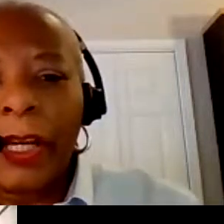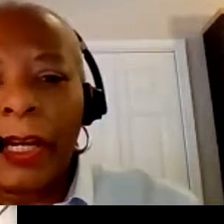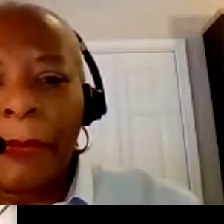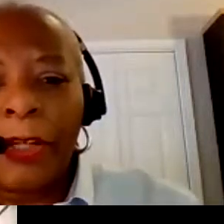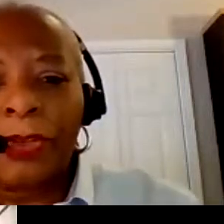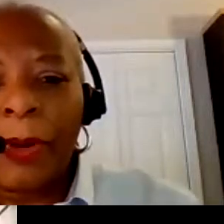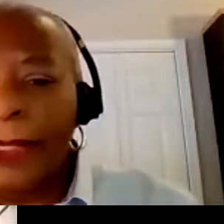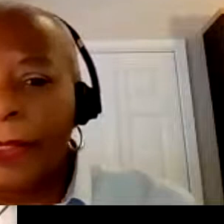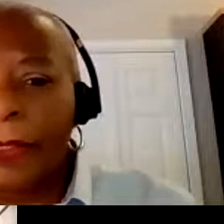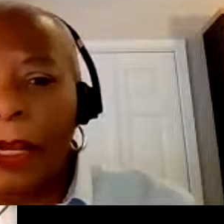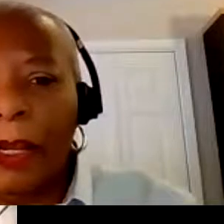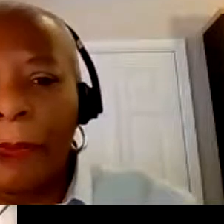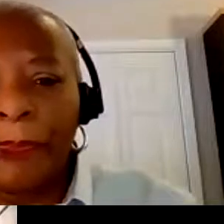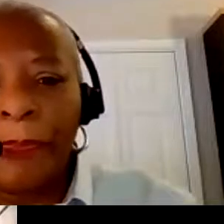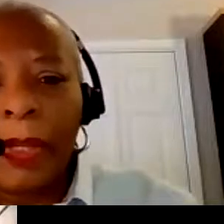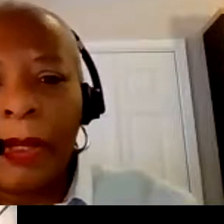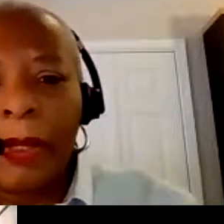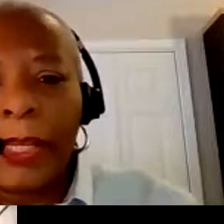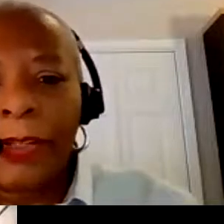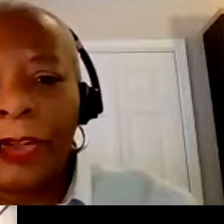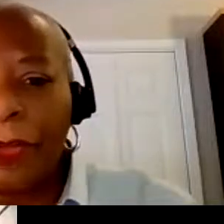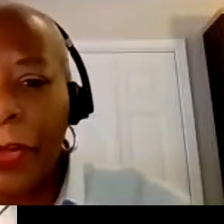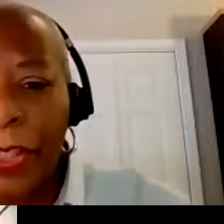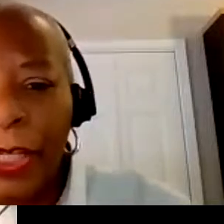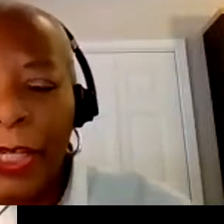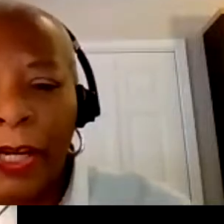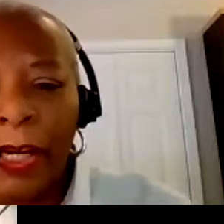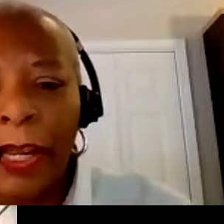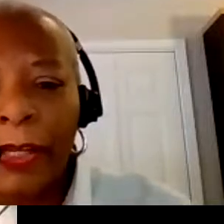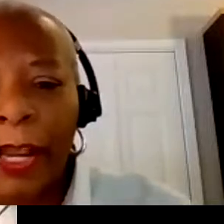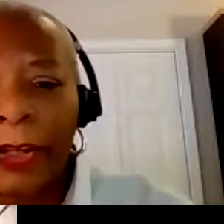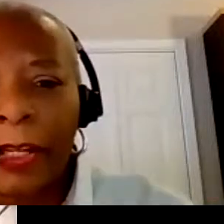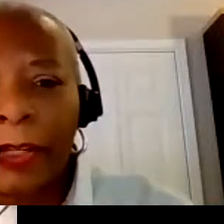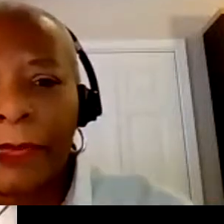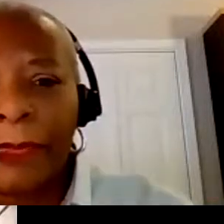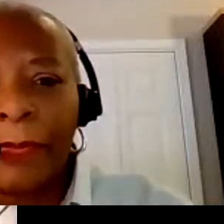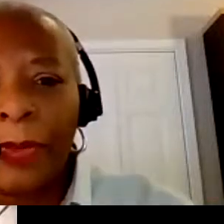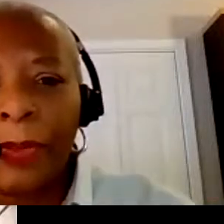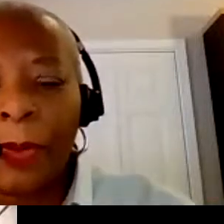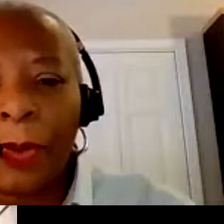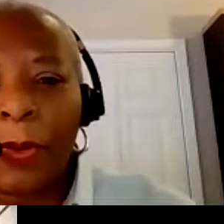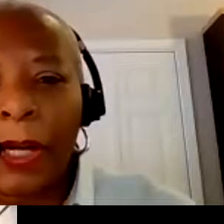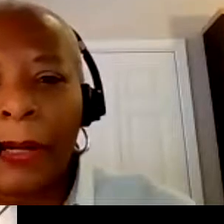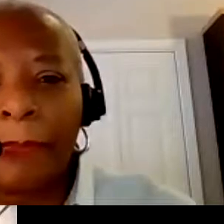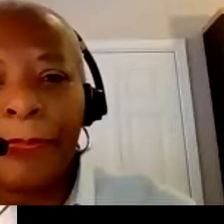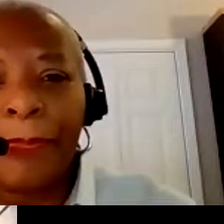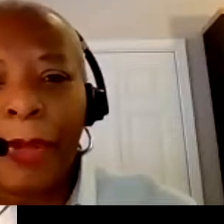actually address Langston University and